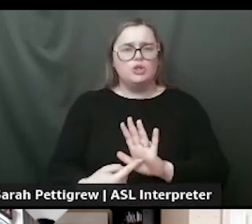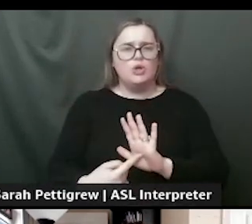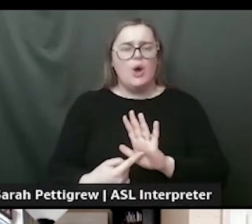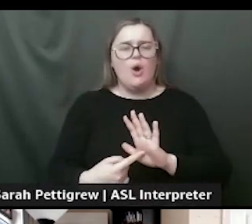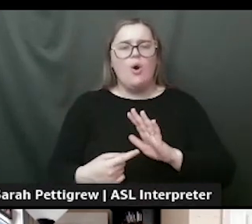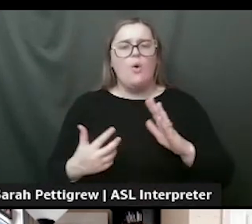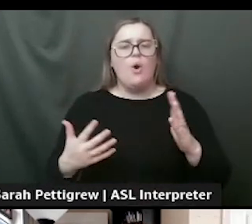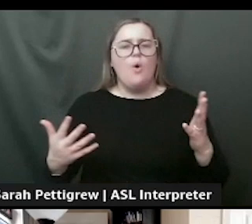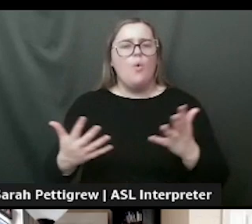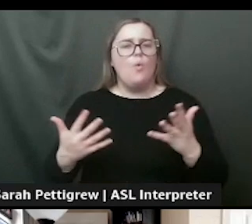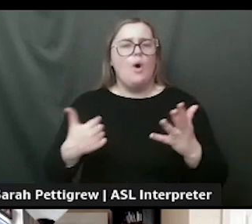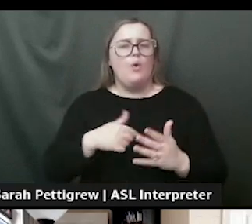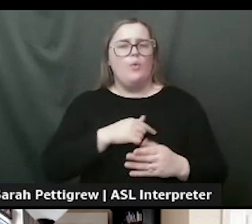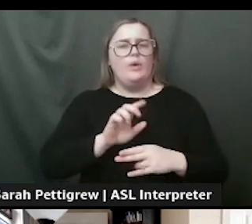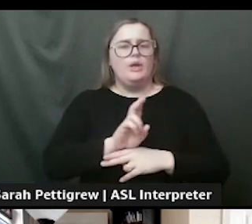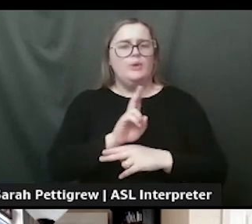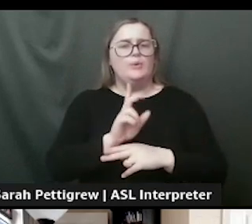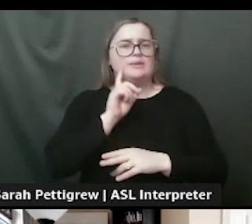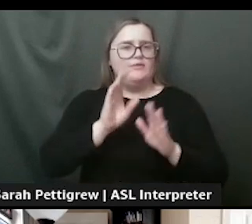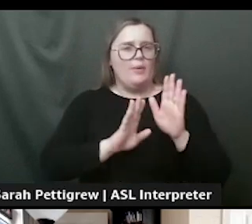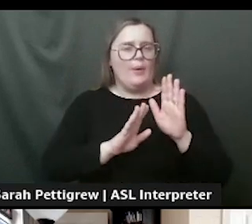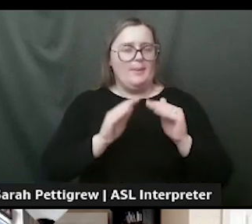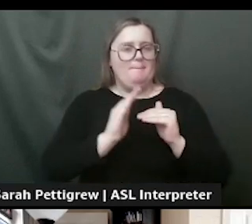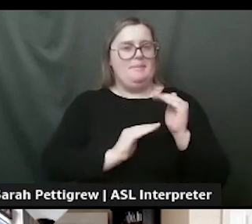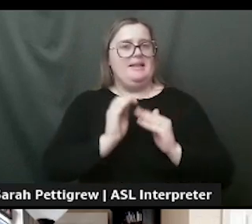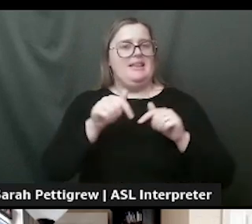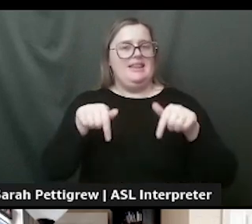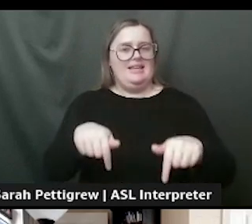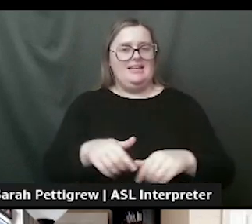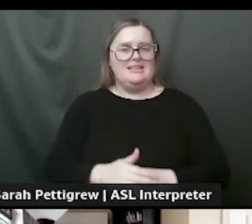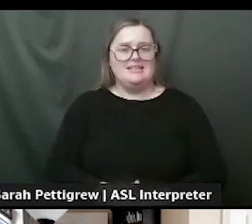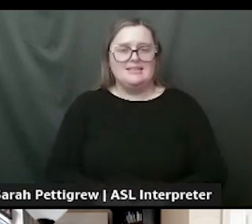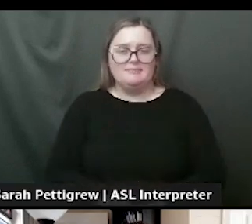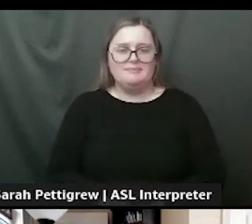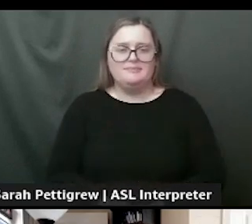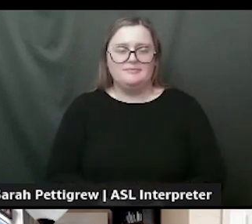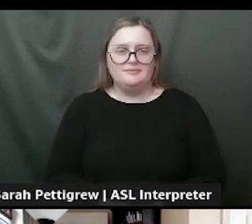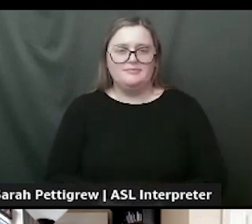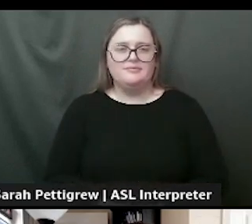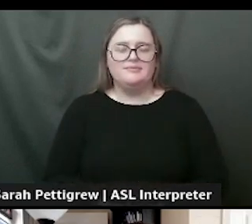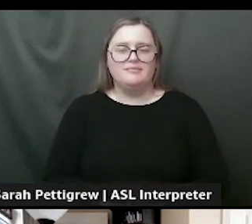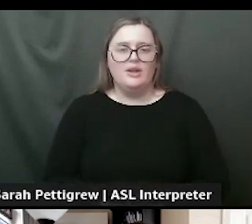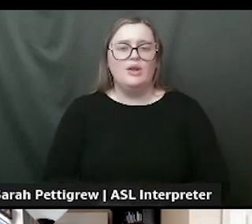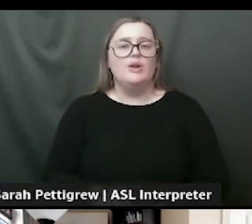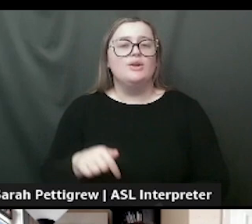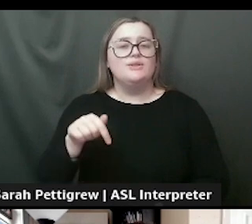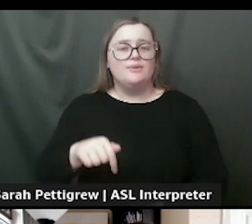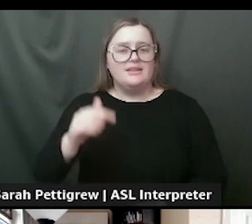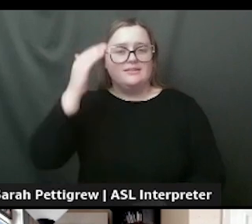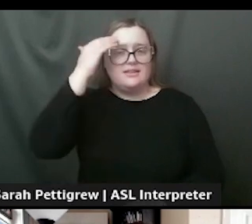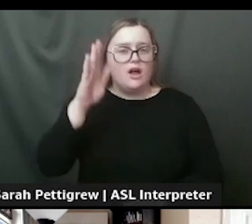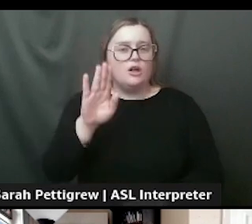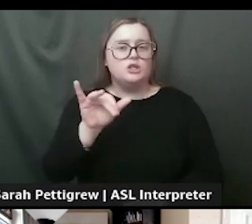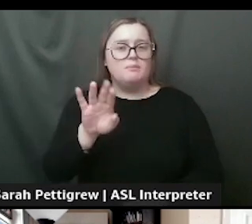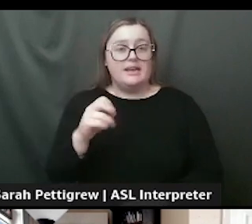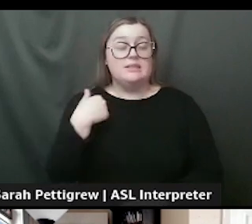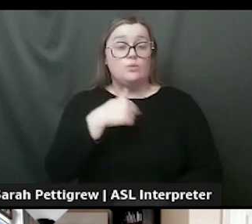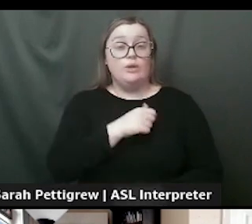we've used to build it. Right. So it is a knowledge base that we created